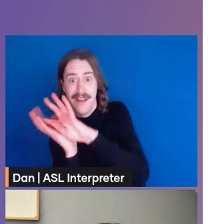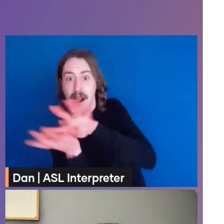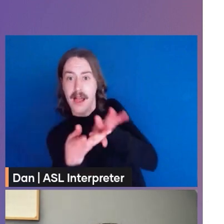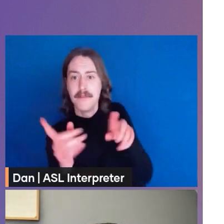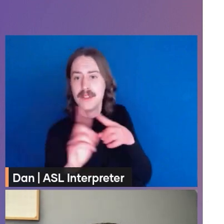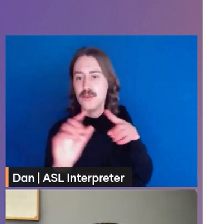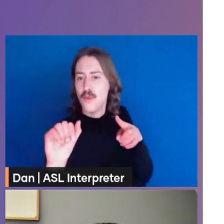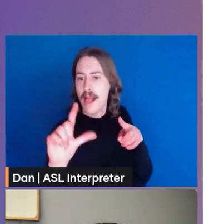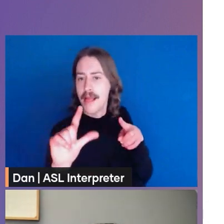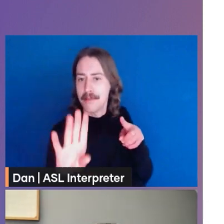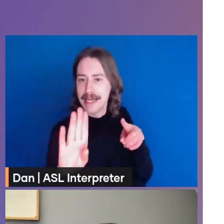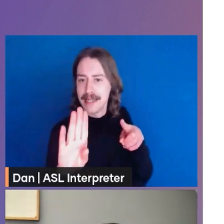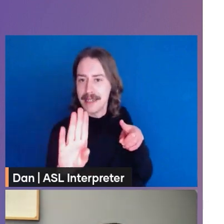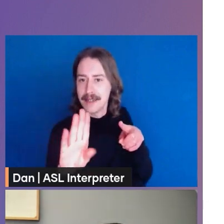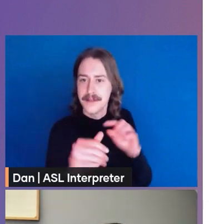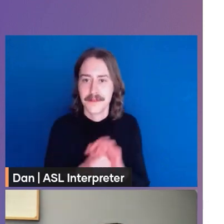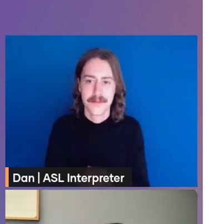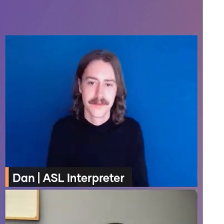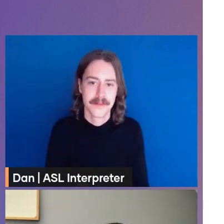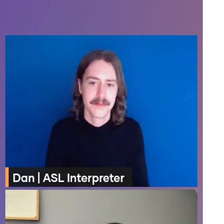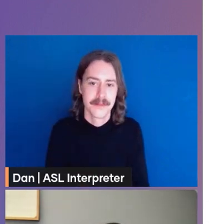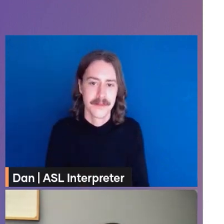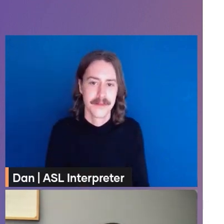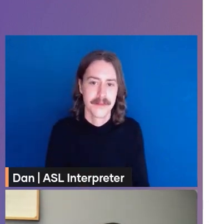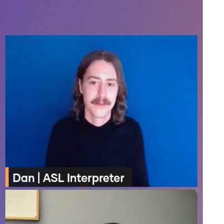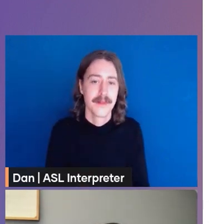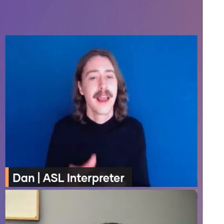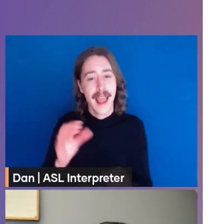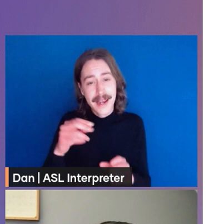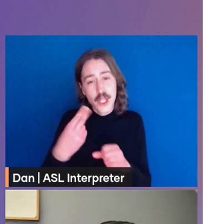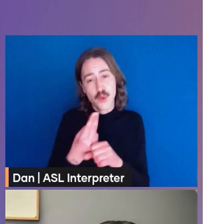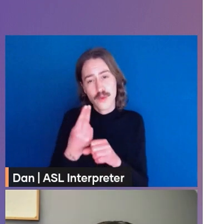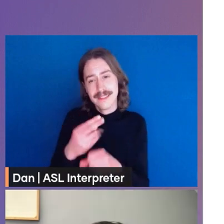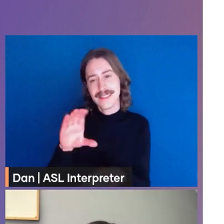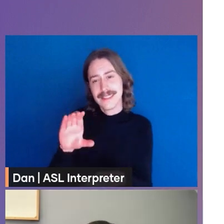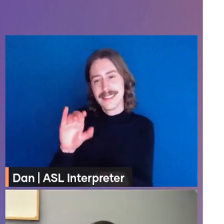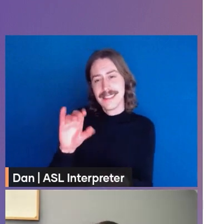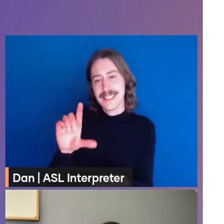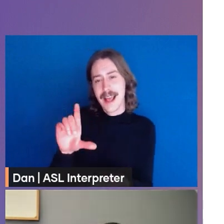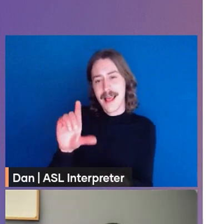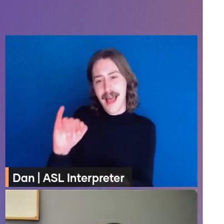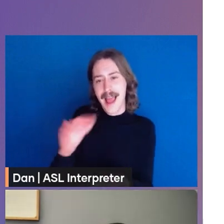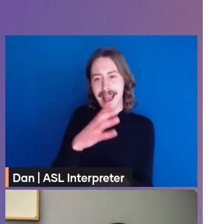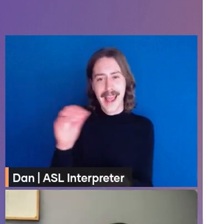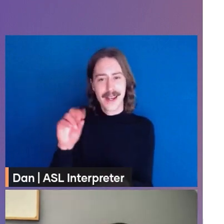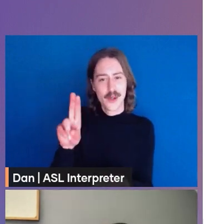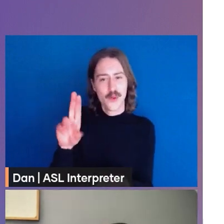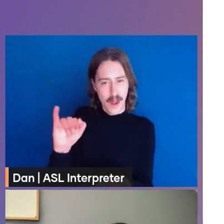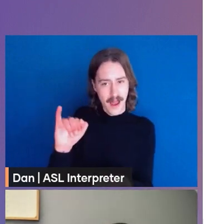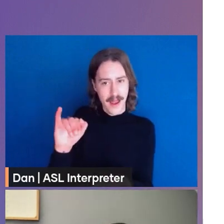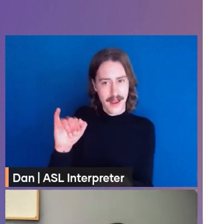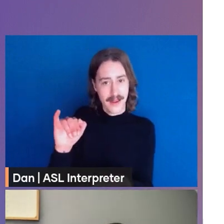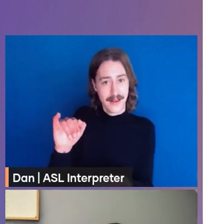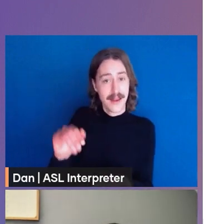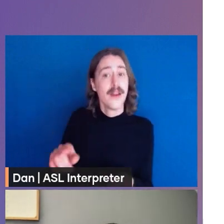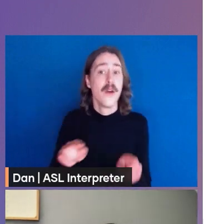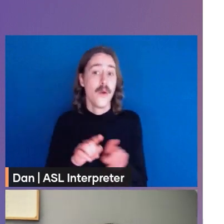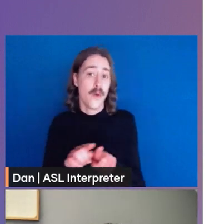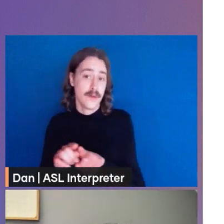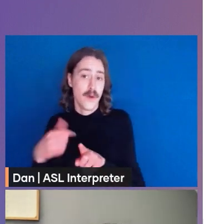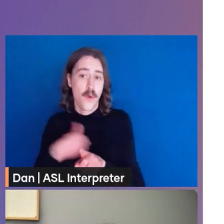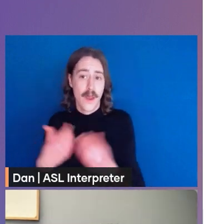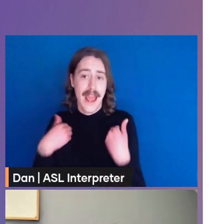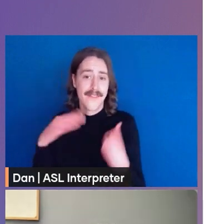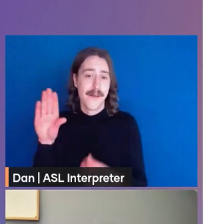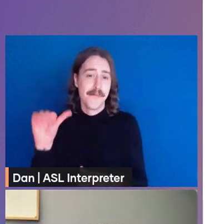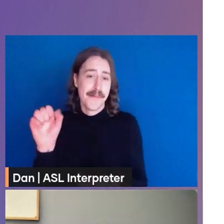obtainable using the CLI and UI. Next is we would just have a Bastion host, and we were going to use that to